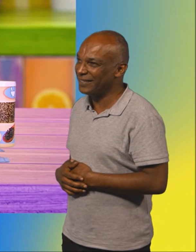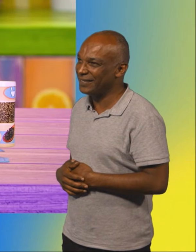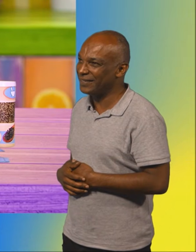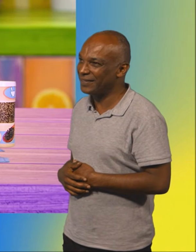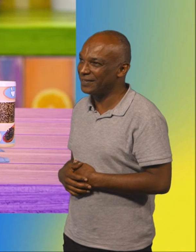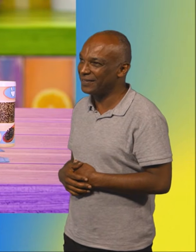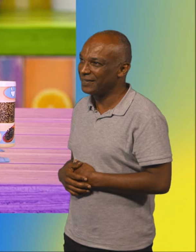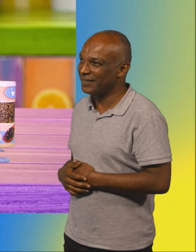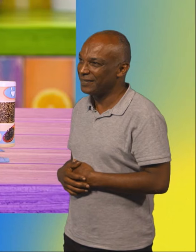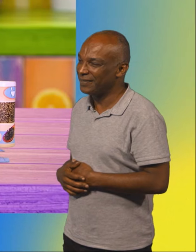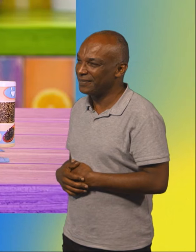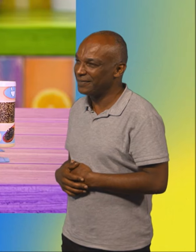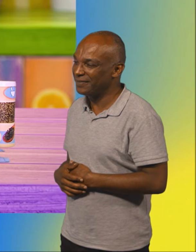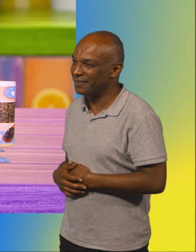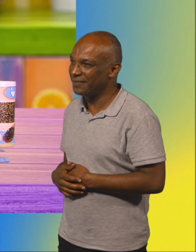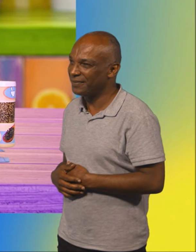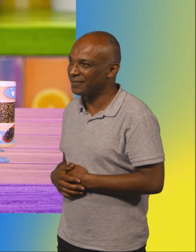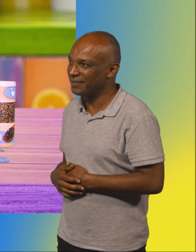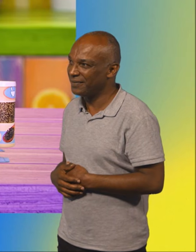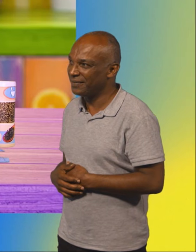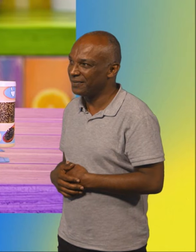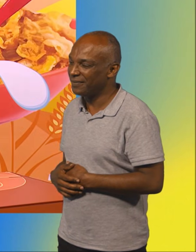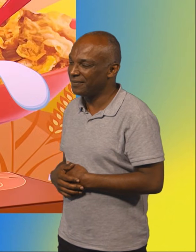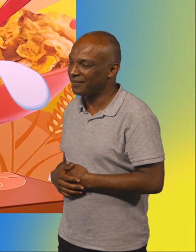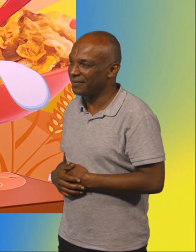Oof. Ooh, okay.